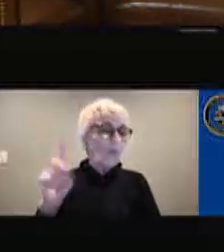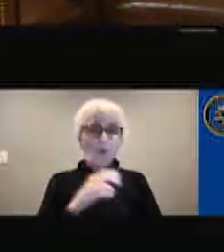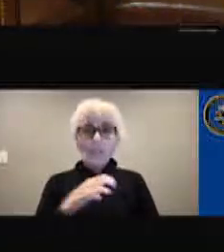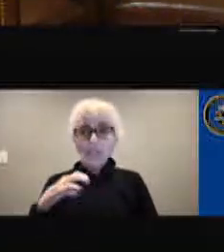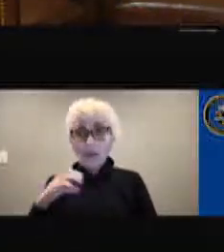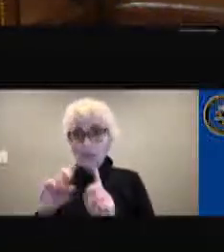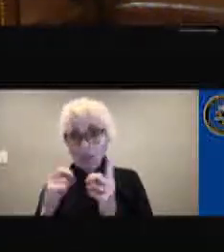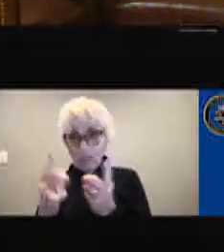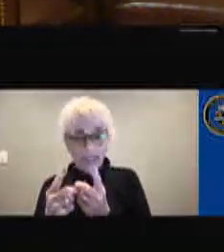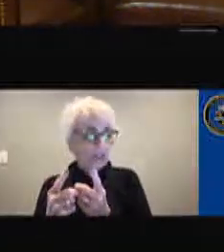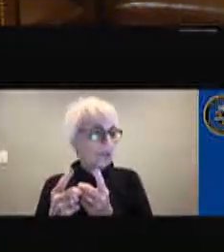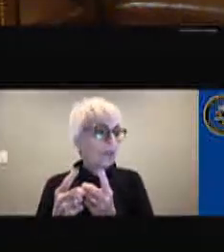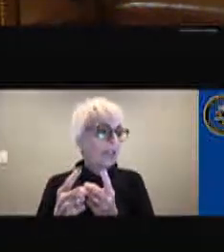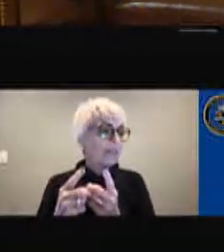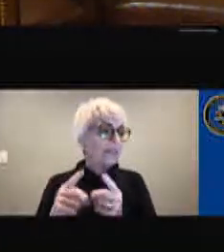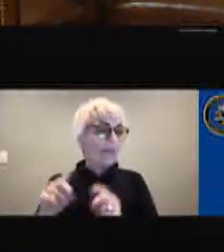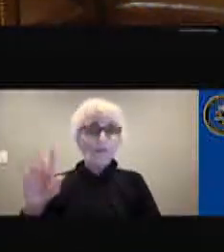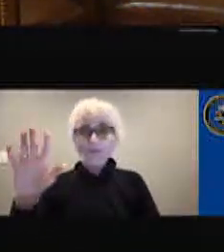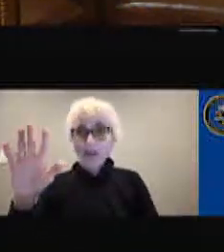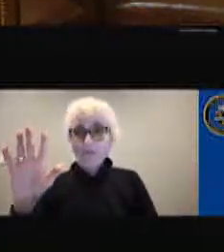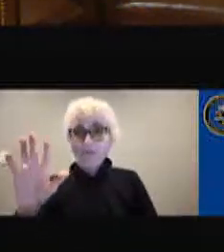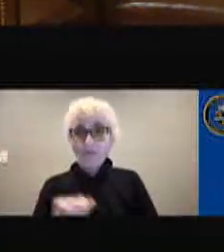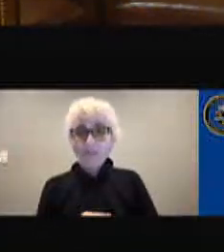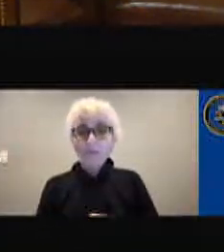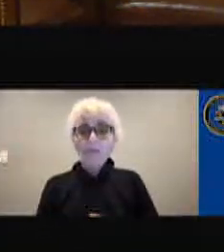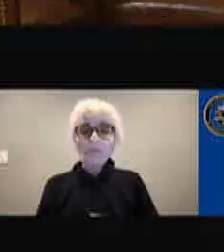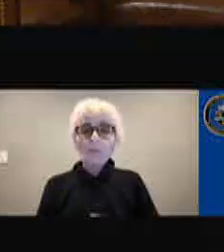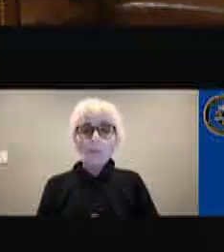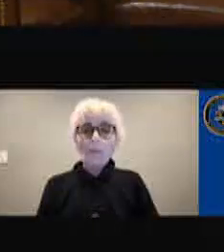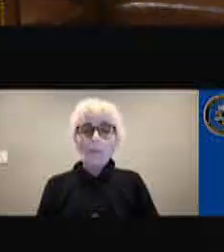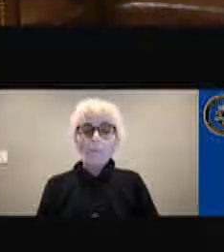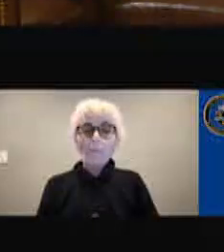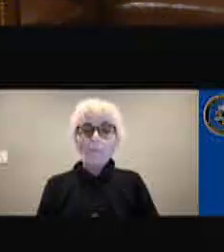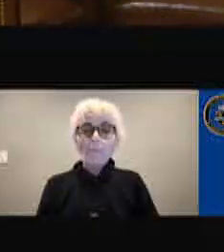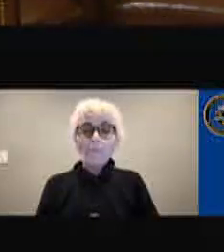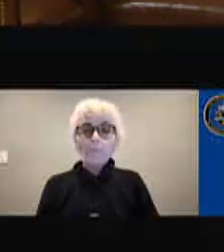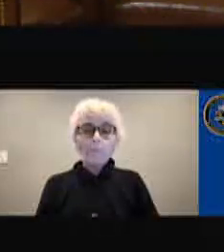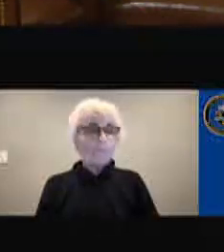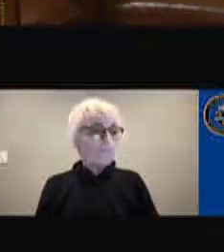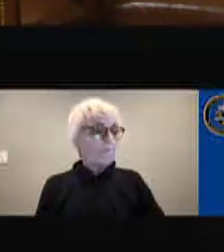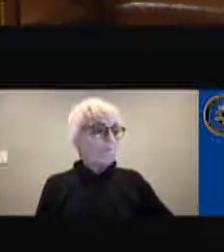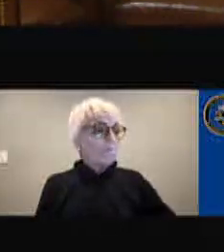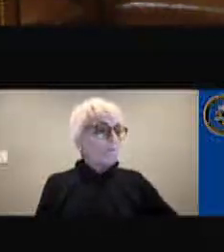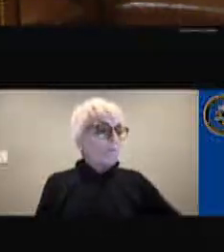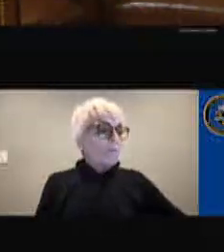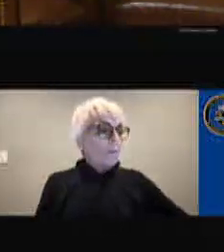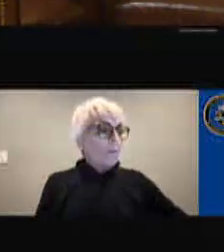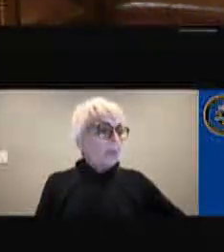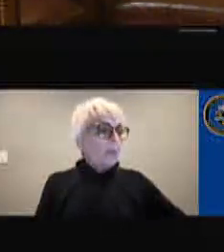Okay, is there anyone online? I don't think so. No. Okay, great.